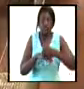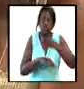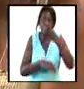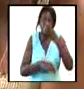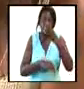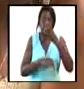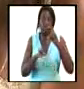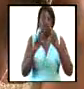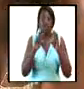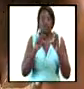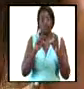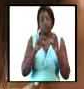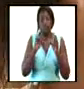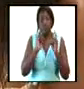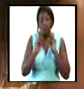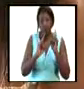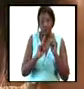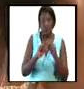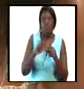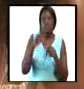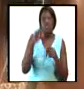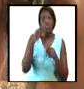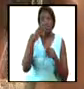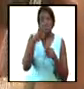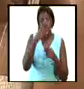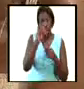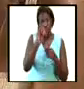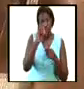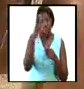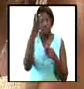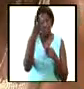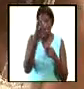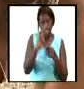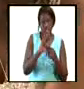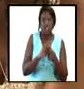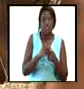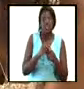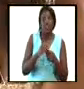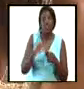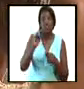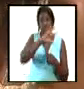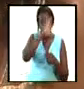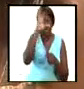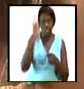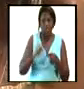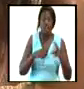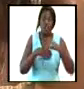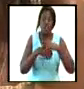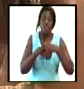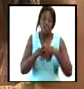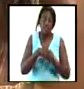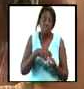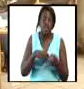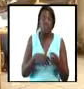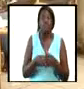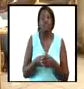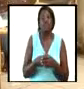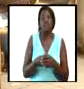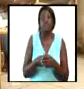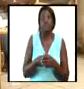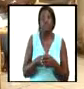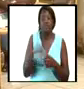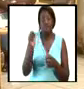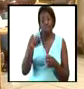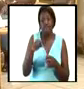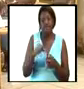Right? About which country should host the World Cup and how South Africa failed the bid at that time. You're right. So